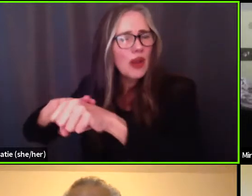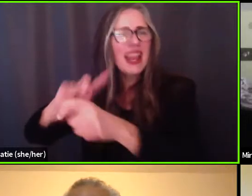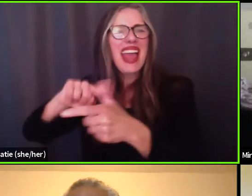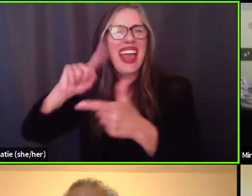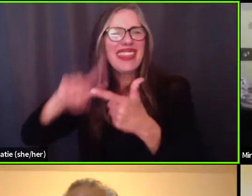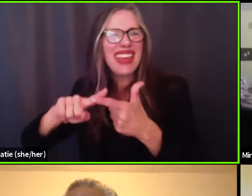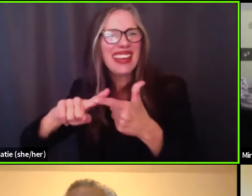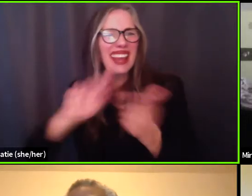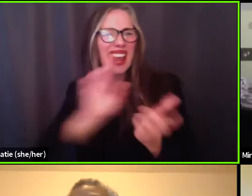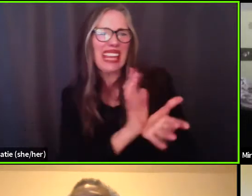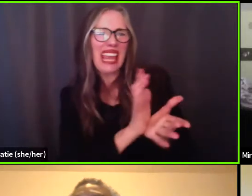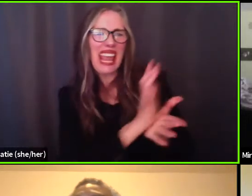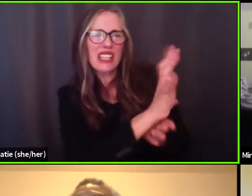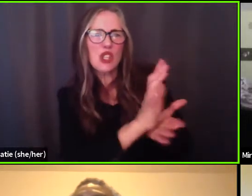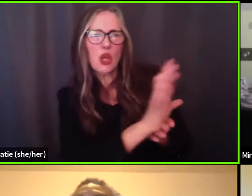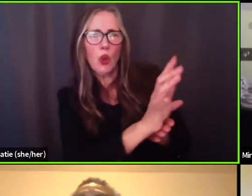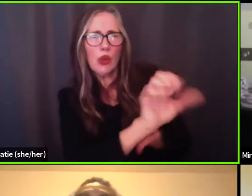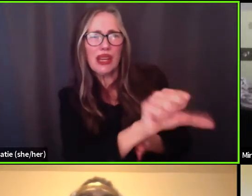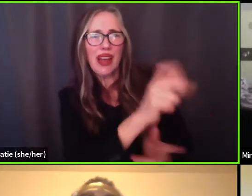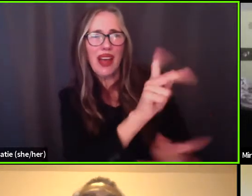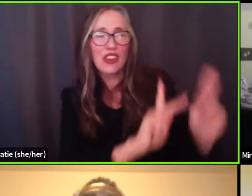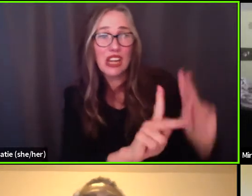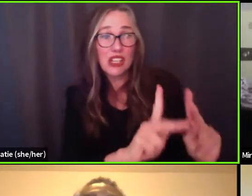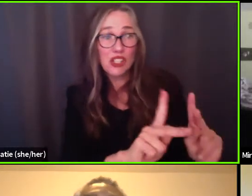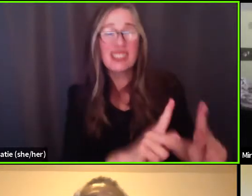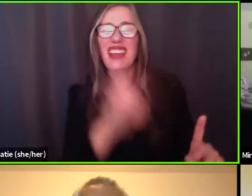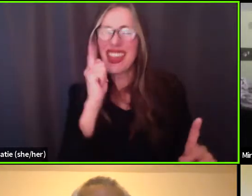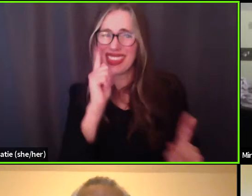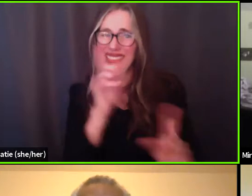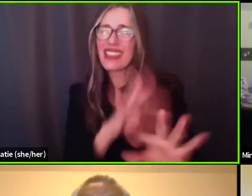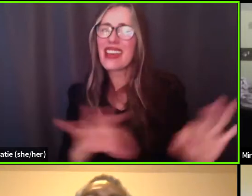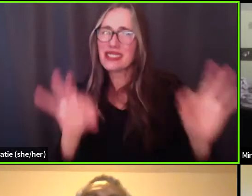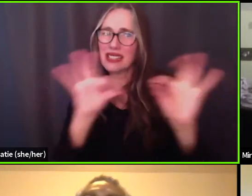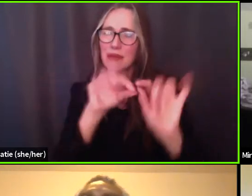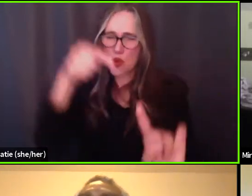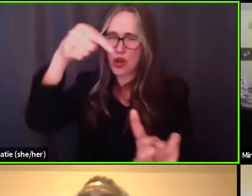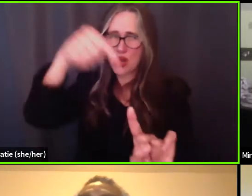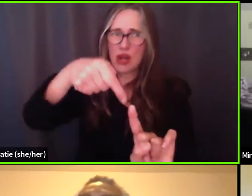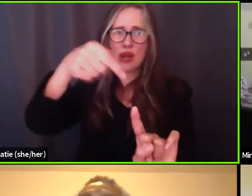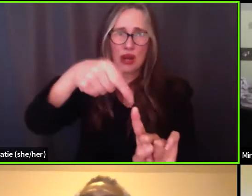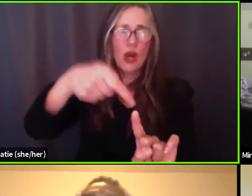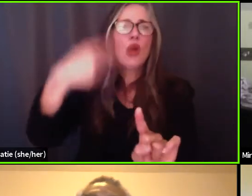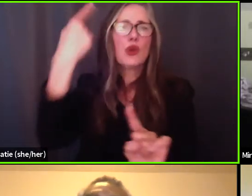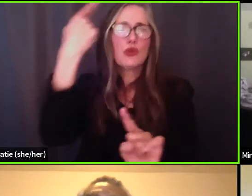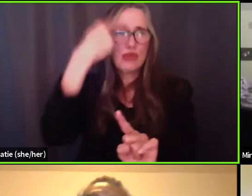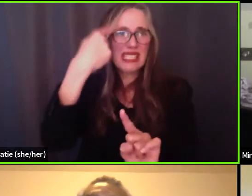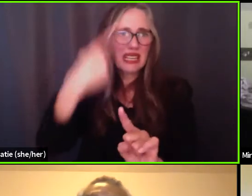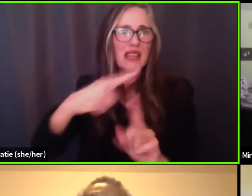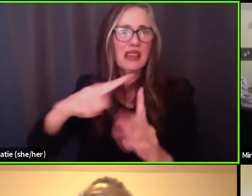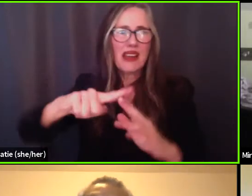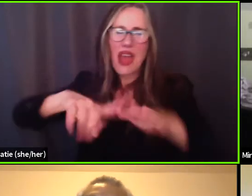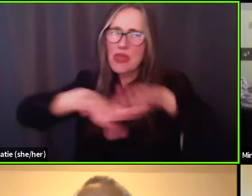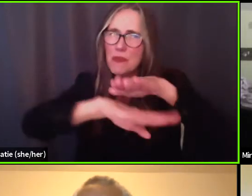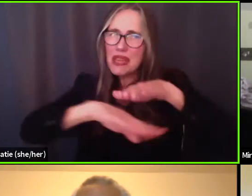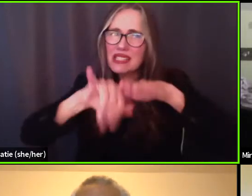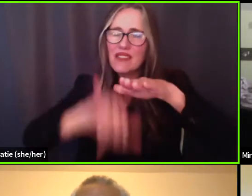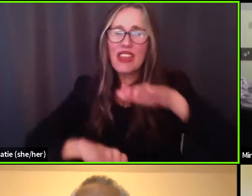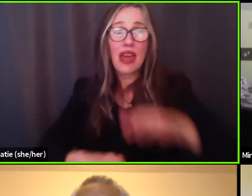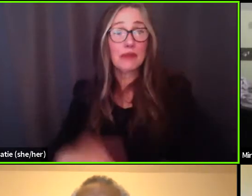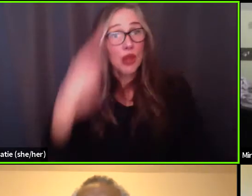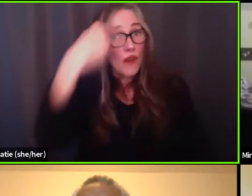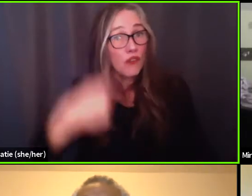it for me eugenics is actually within the american context eugenics is a way of reconnecting